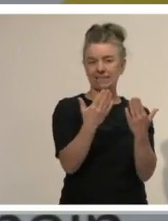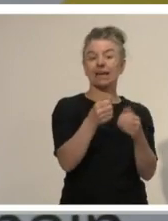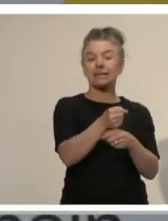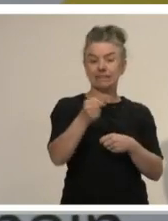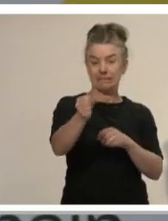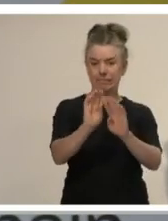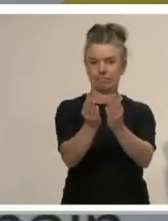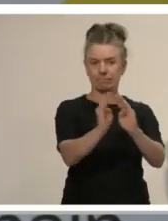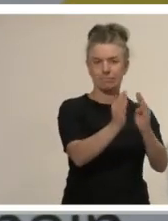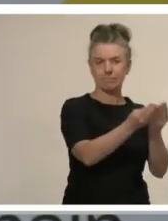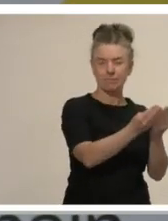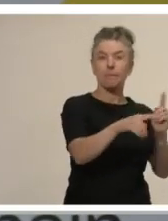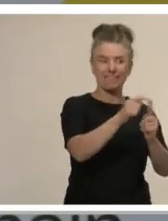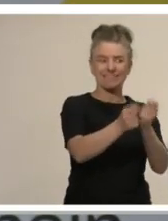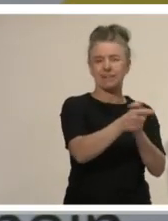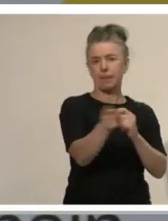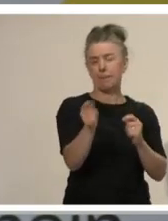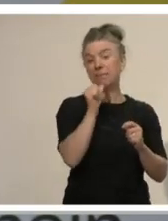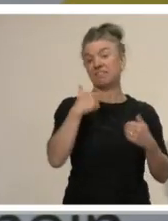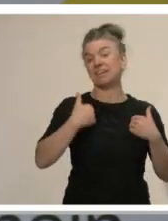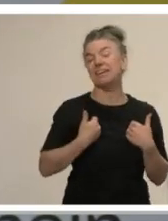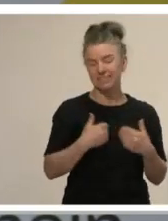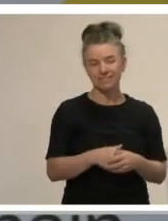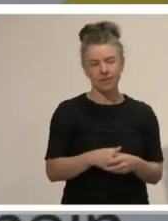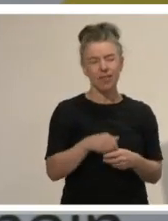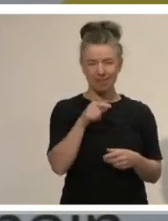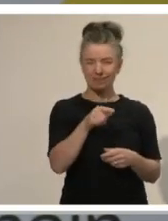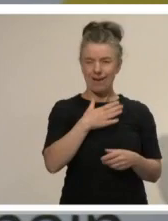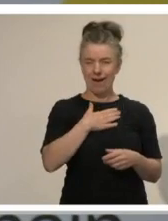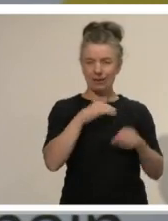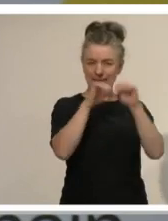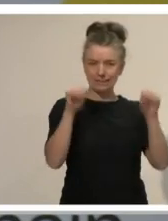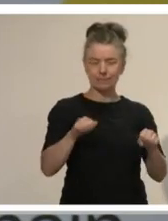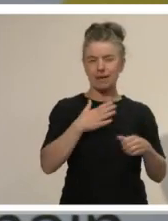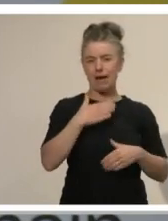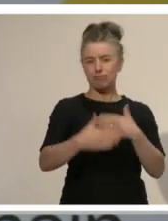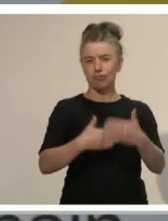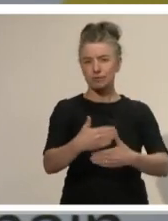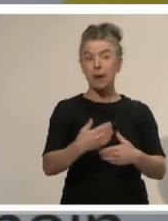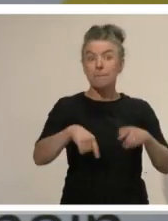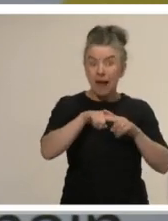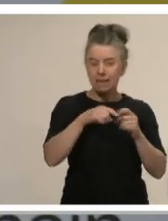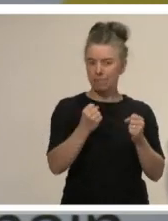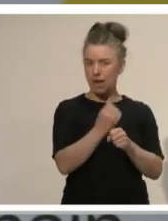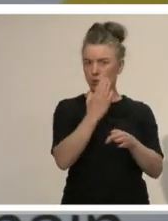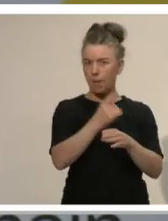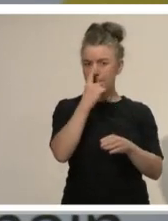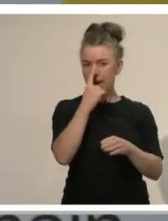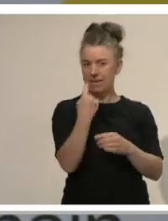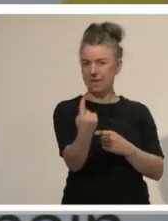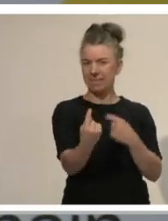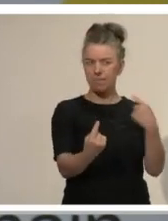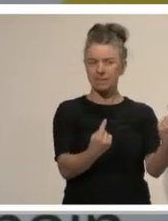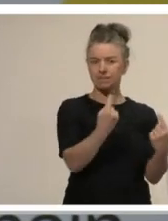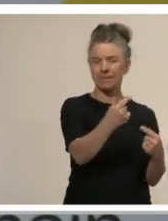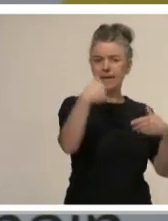need to be tested. So that's the sort of end-to-end process, and then make sure that they are staying in self-isolation. So that's the system we are